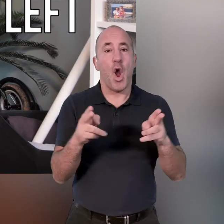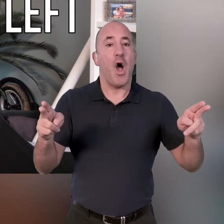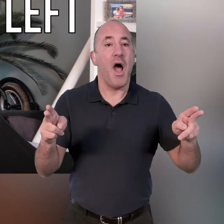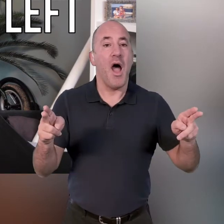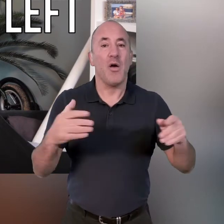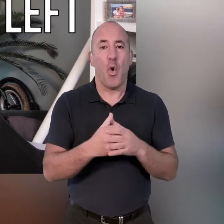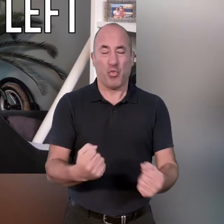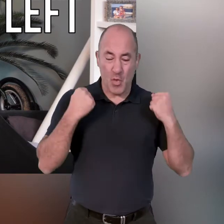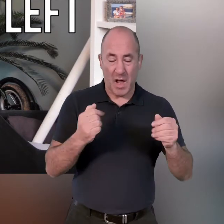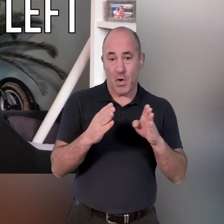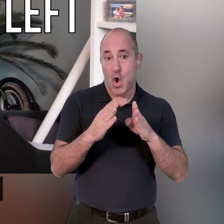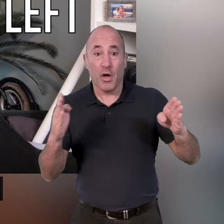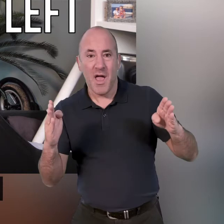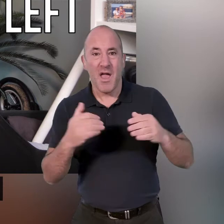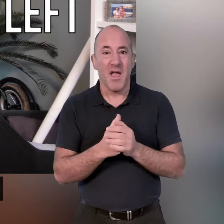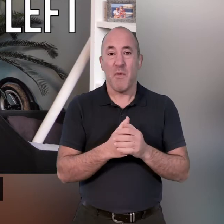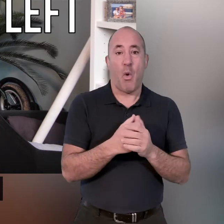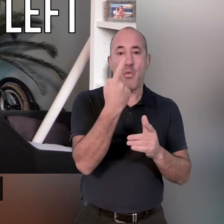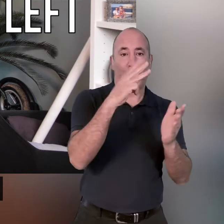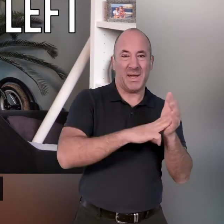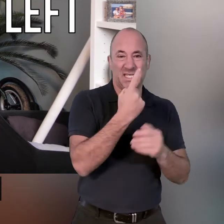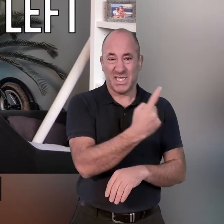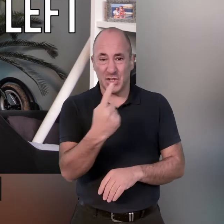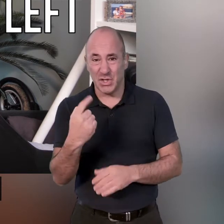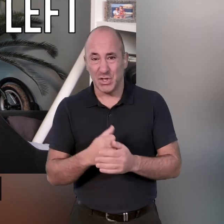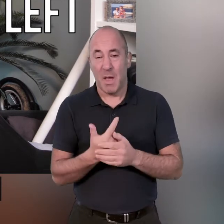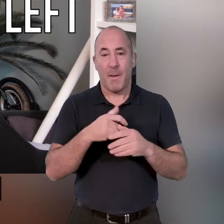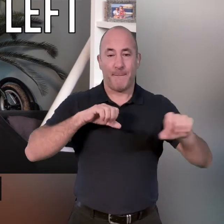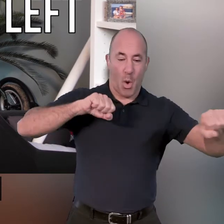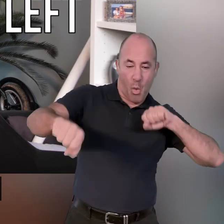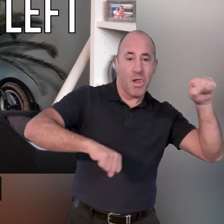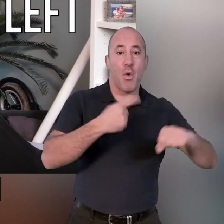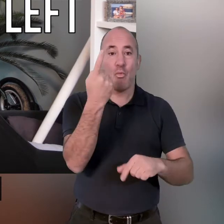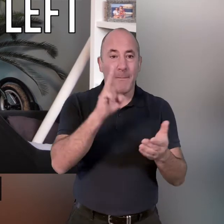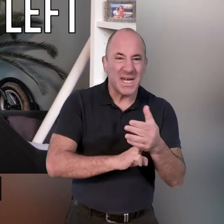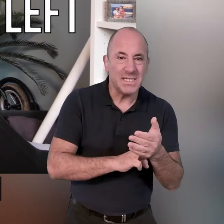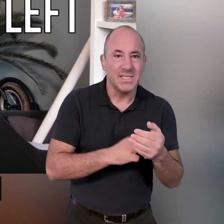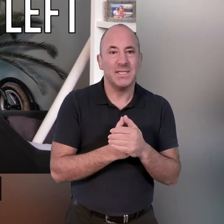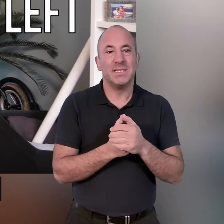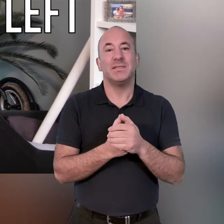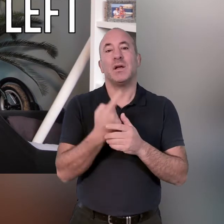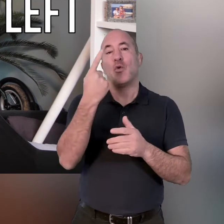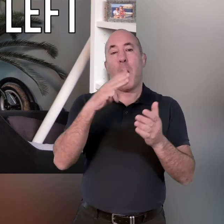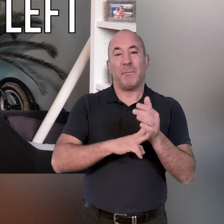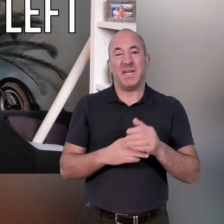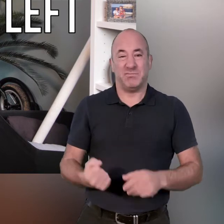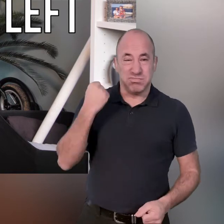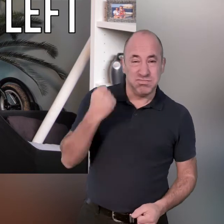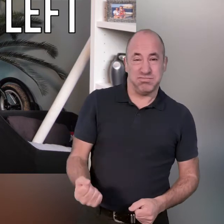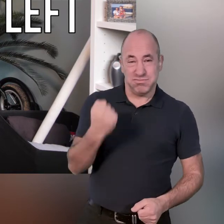do workouts for longer, so you could do 1 minute on each. So you could do maybe 1 minute with the pole, 1 minute with pushing, with a